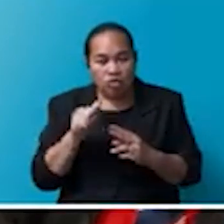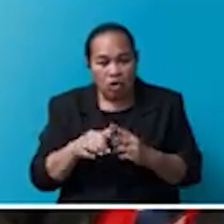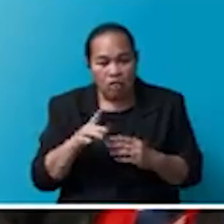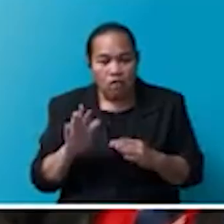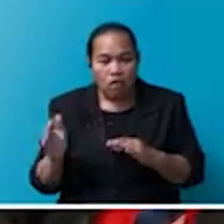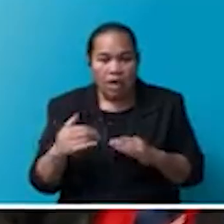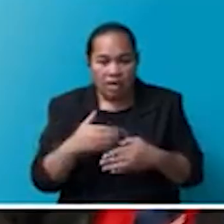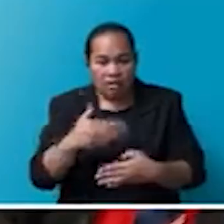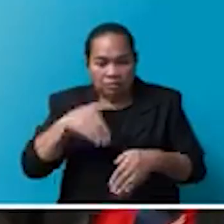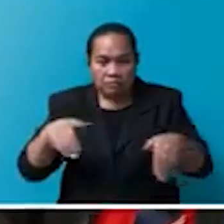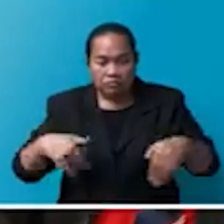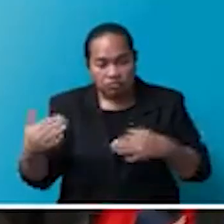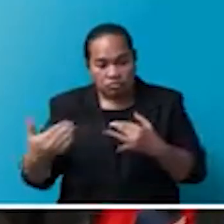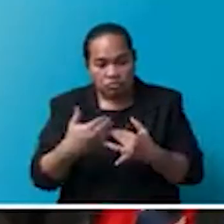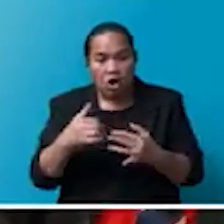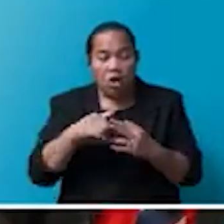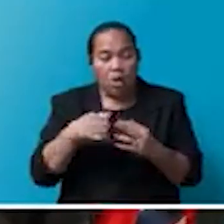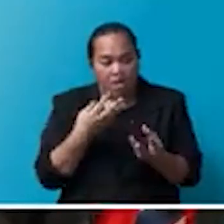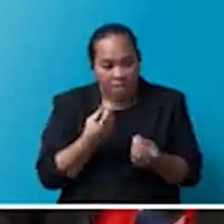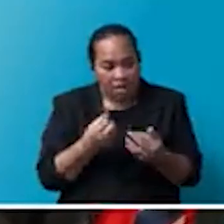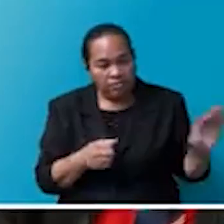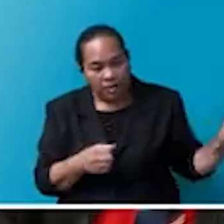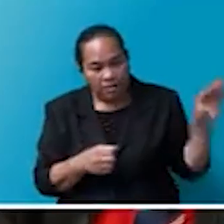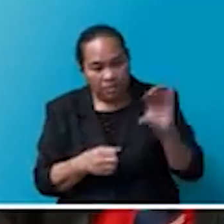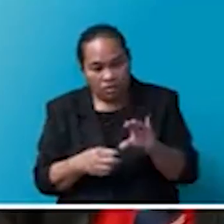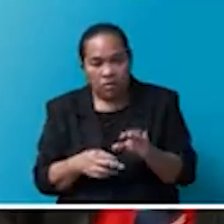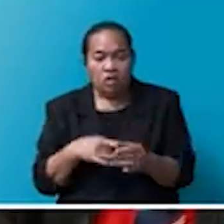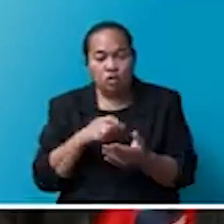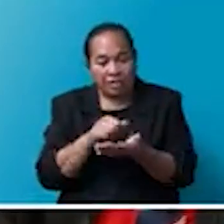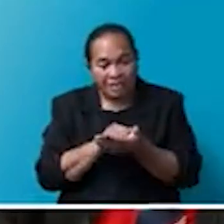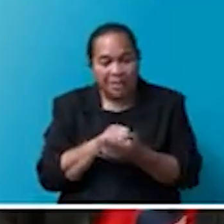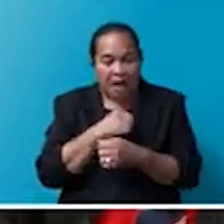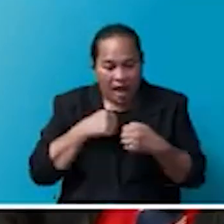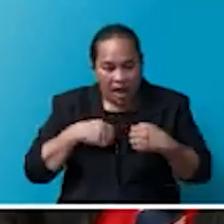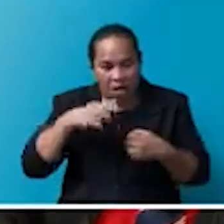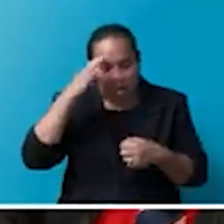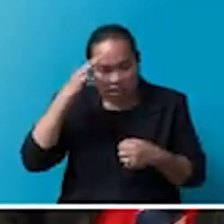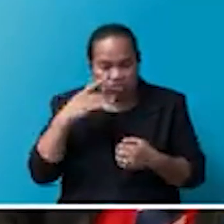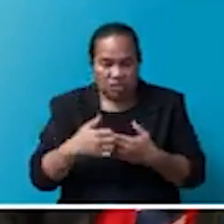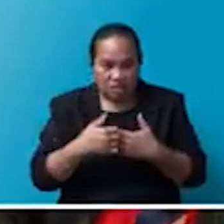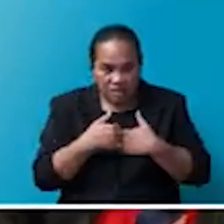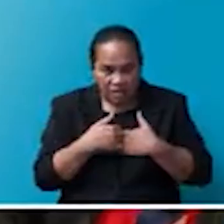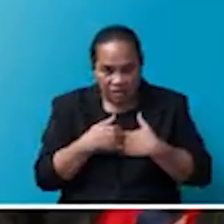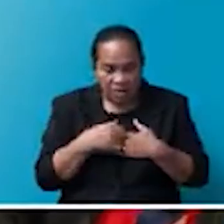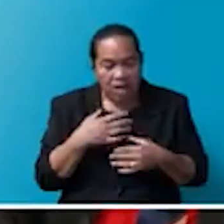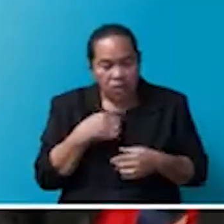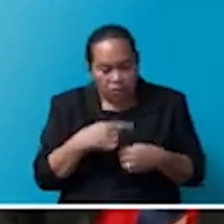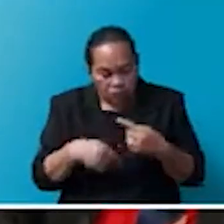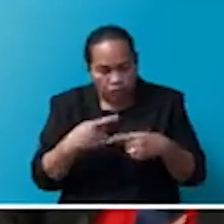welfare. We are funding the work that keeps our people safe and upholds our commitment to